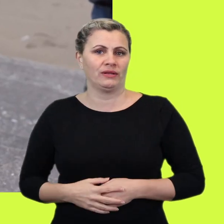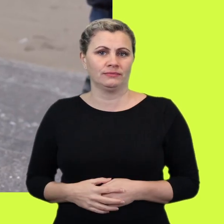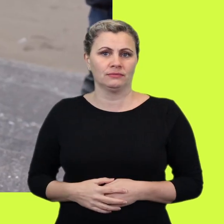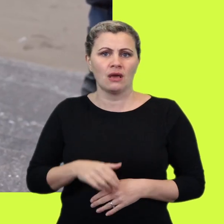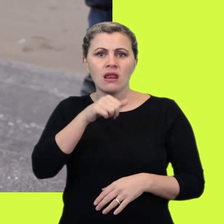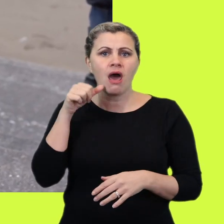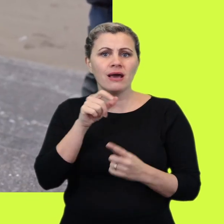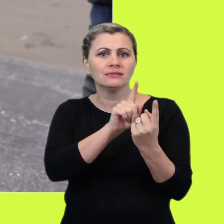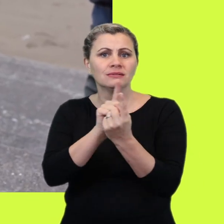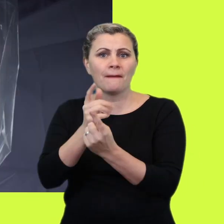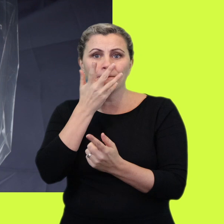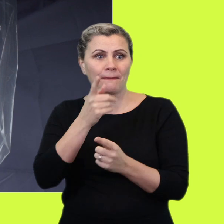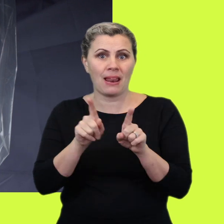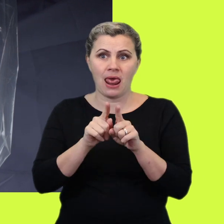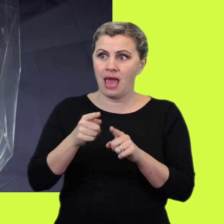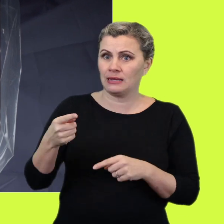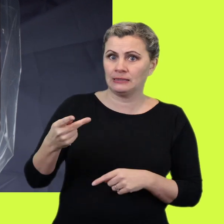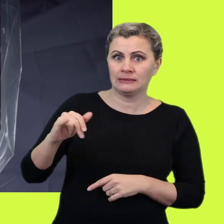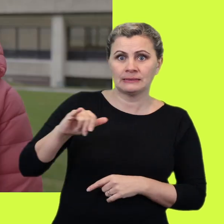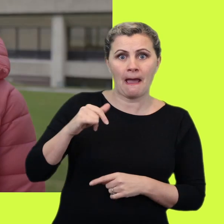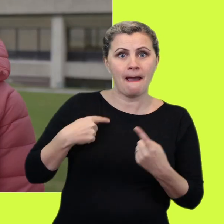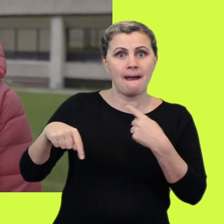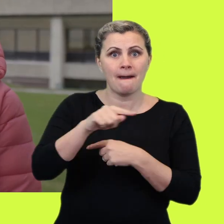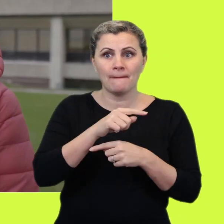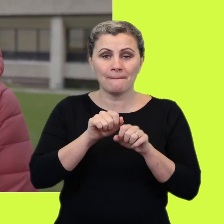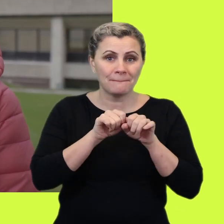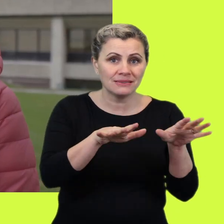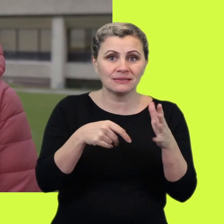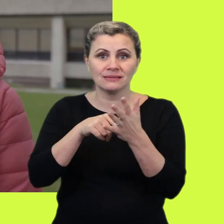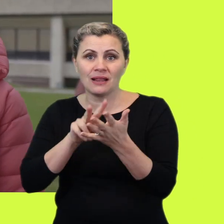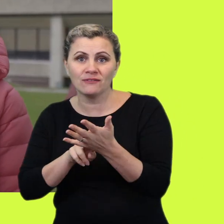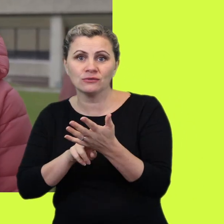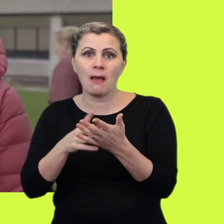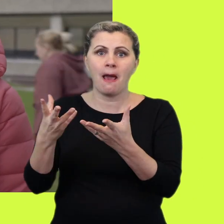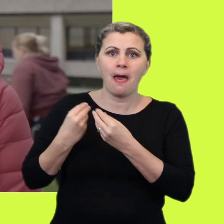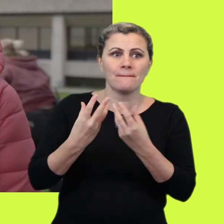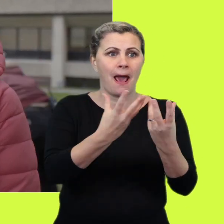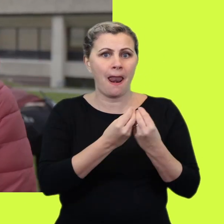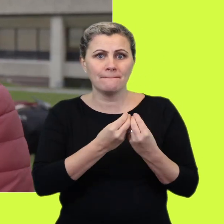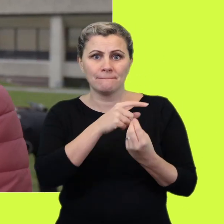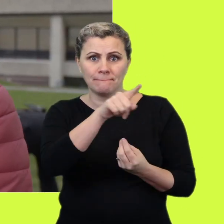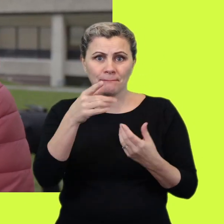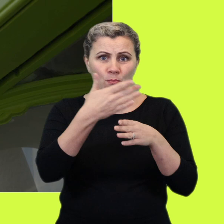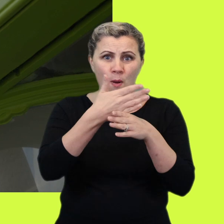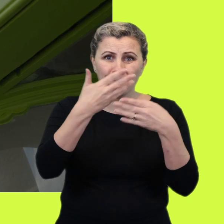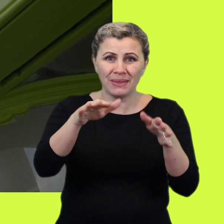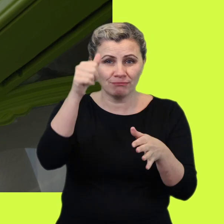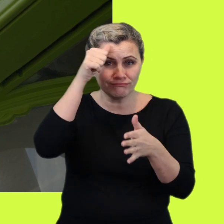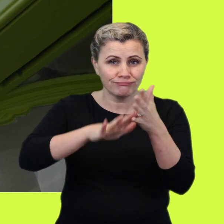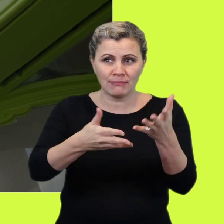It's just nice to see that there's people like you in the media and in TV, and it helps, I guess, the younger generation aim high as well.